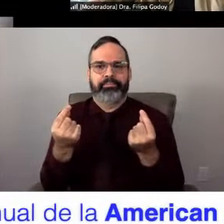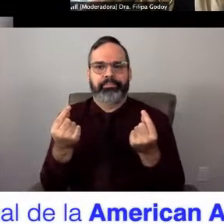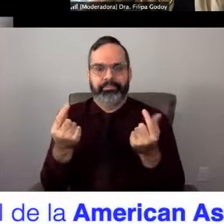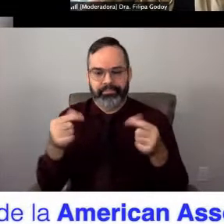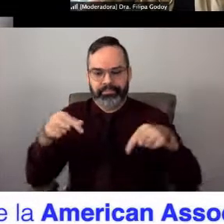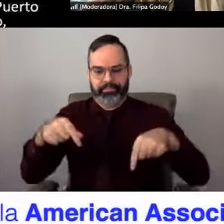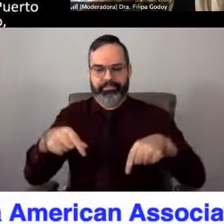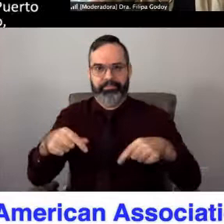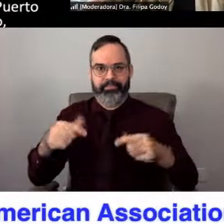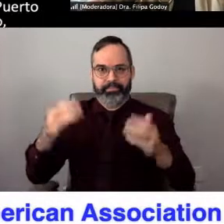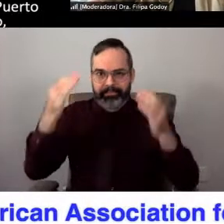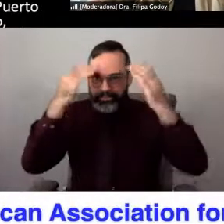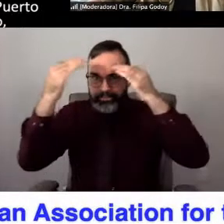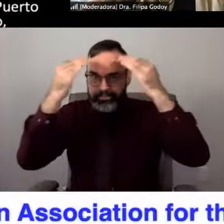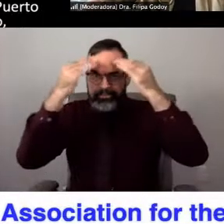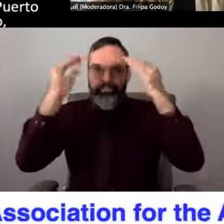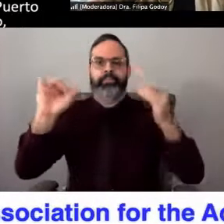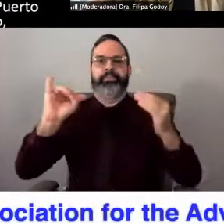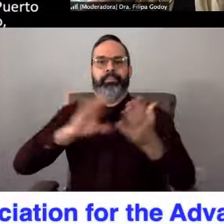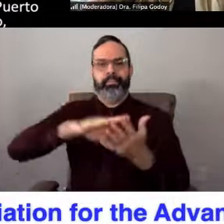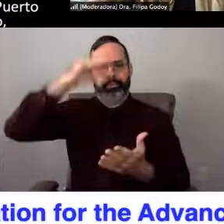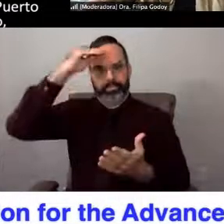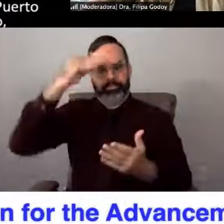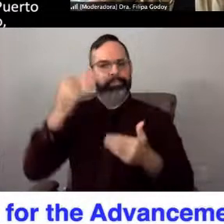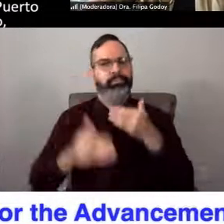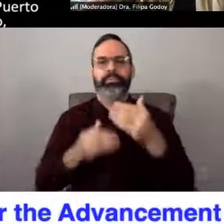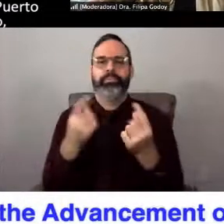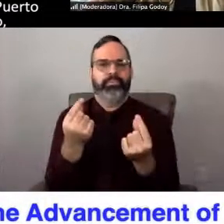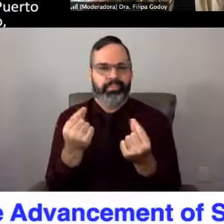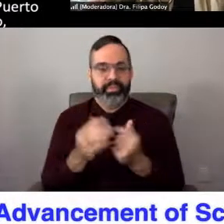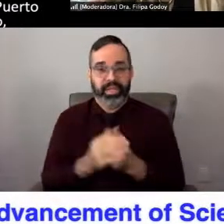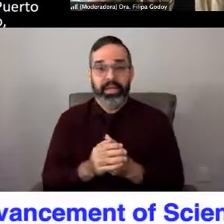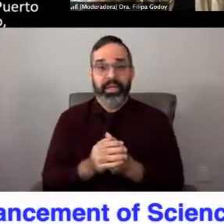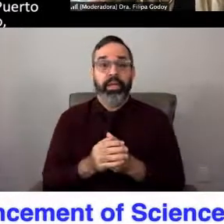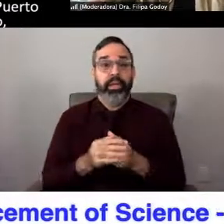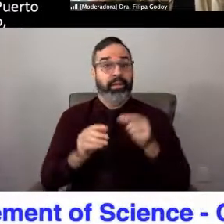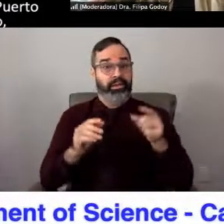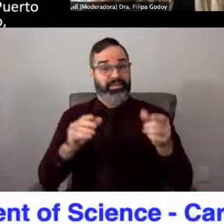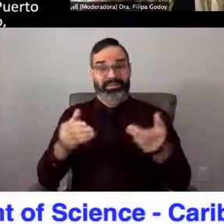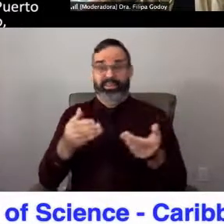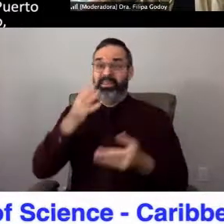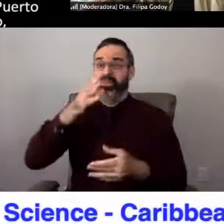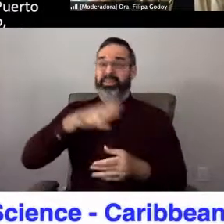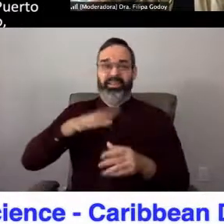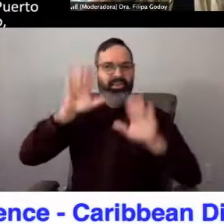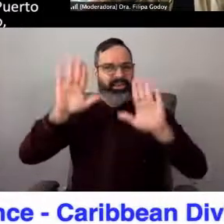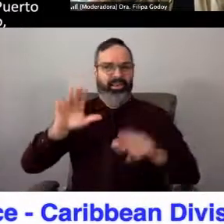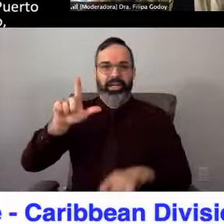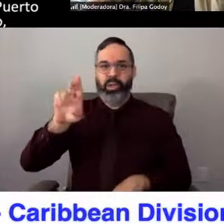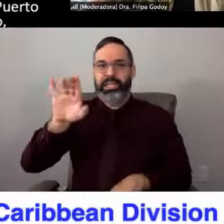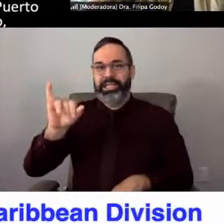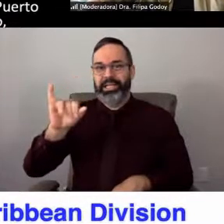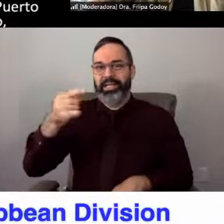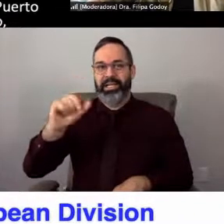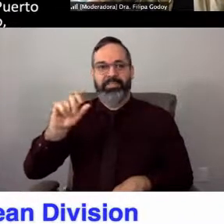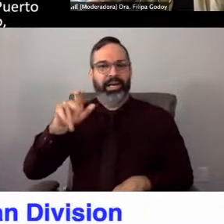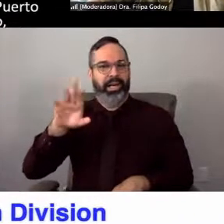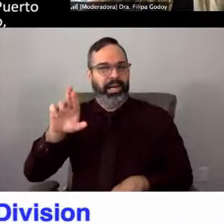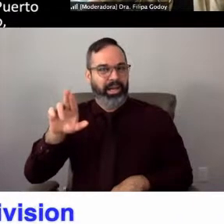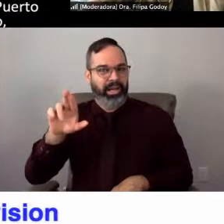awareness. Also, we will celebrate another amazing woman, Lucy Gaspar, former